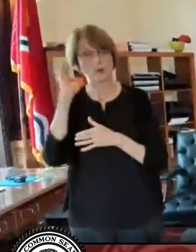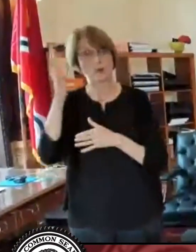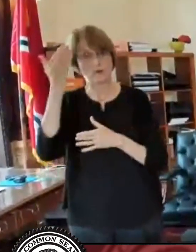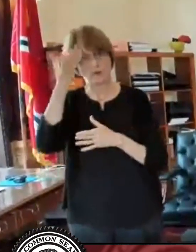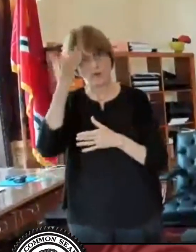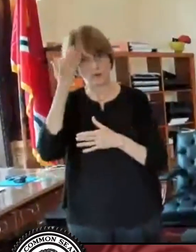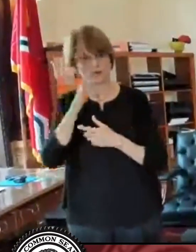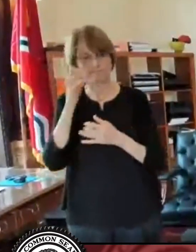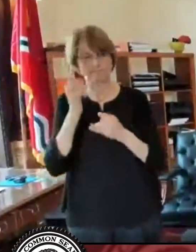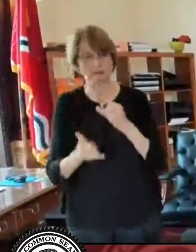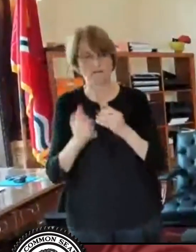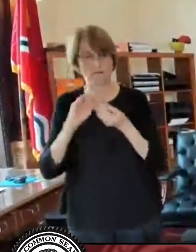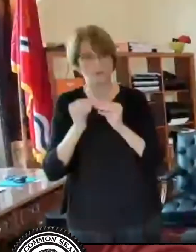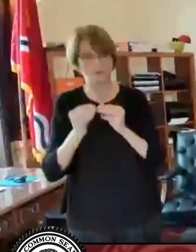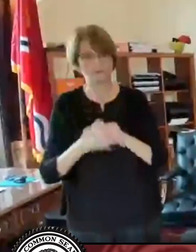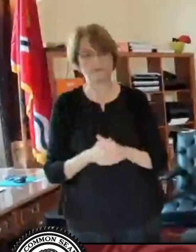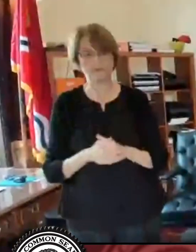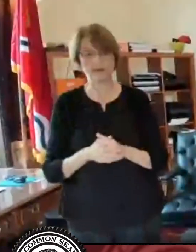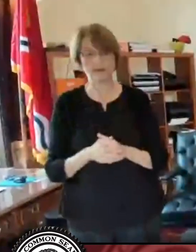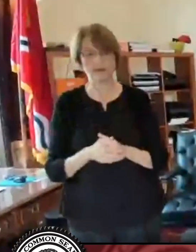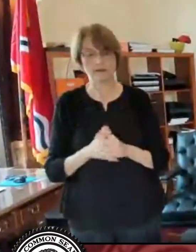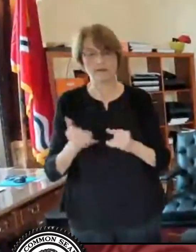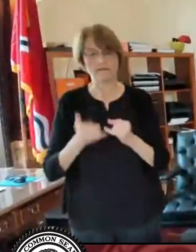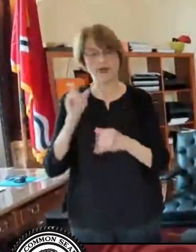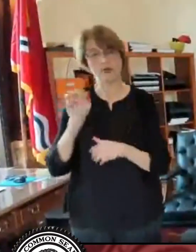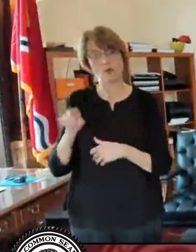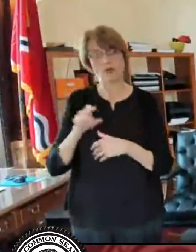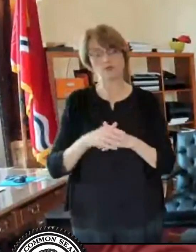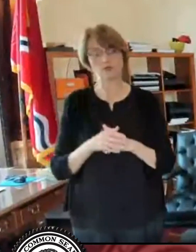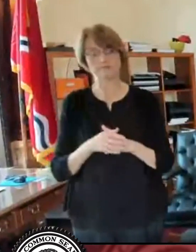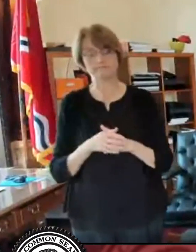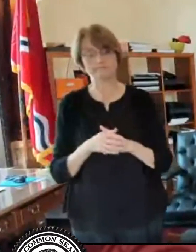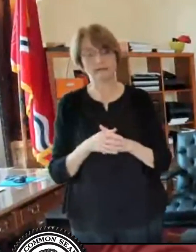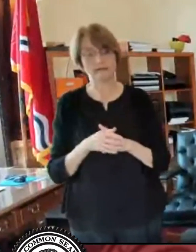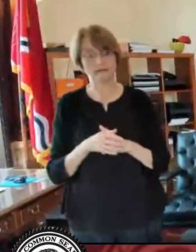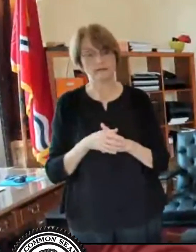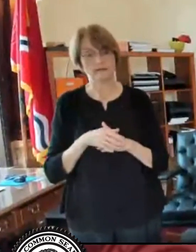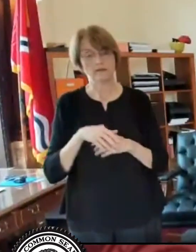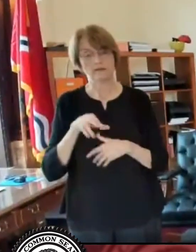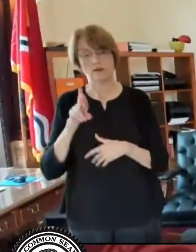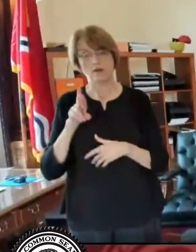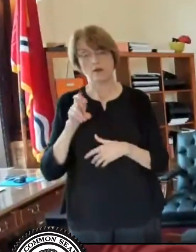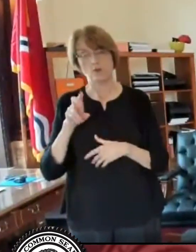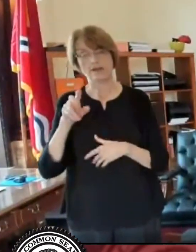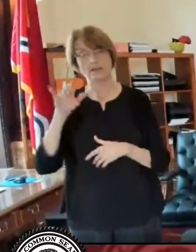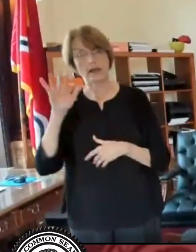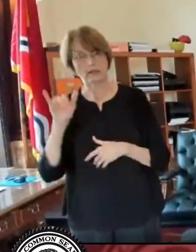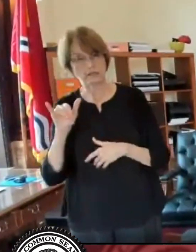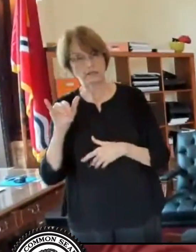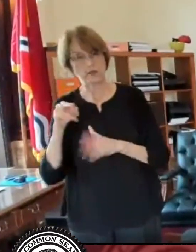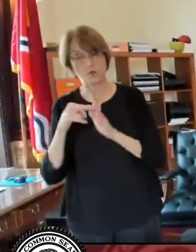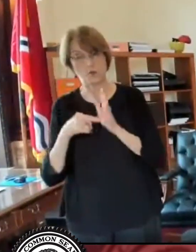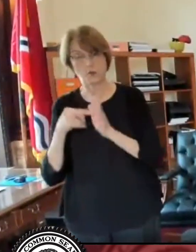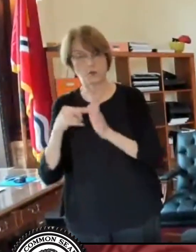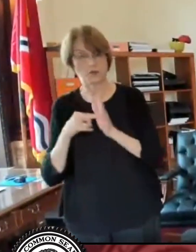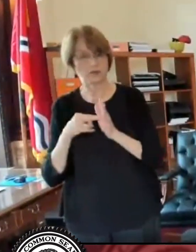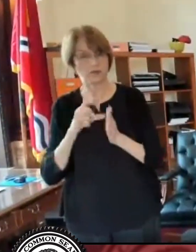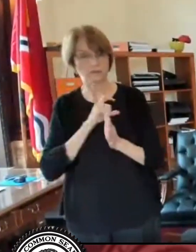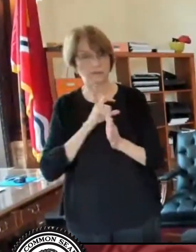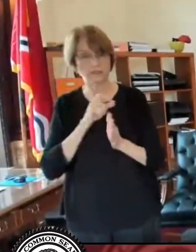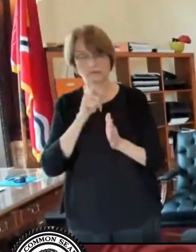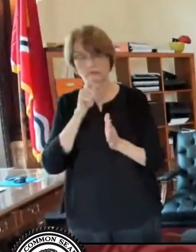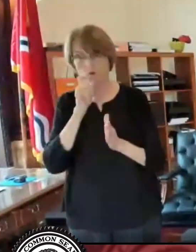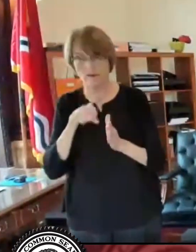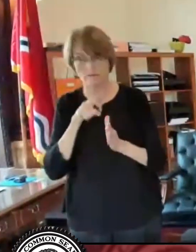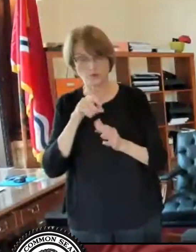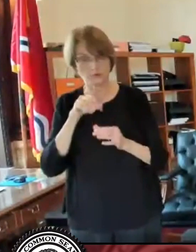question for today, what is the status of the residency as it relates to other city employees? Is it